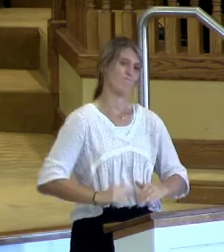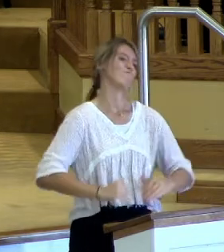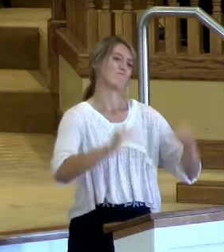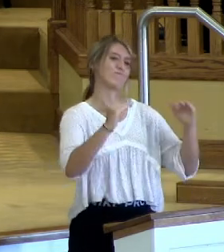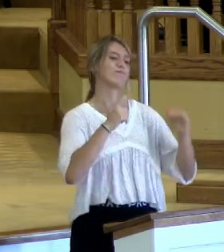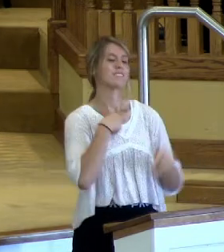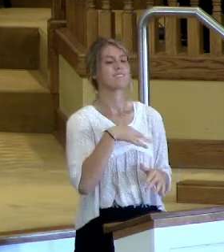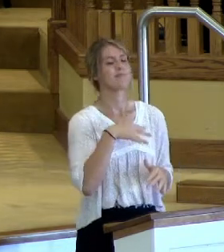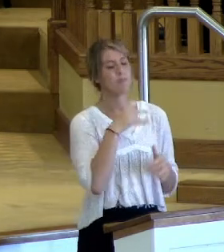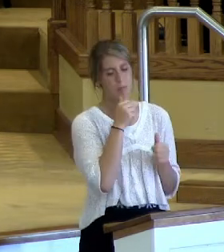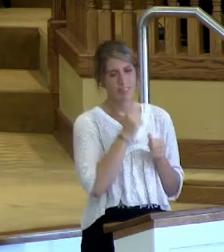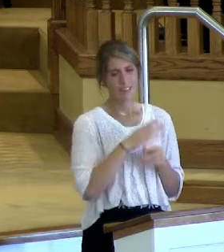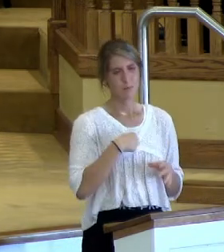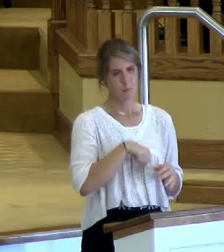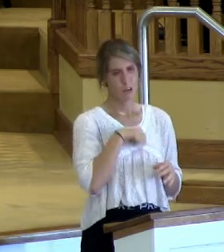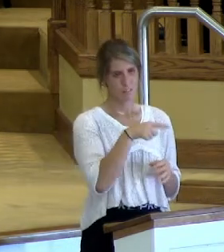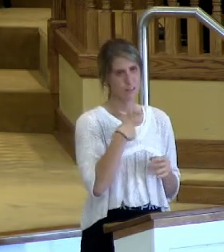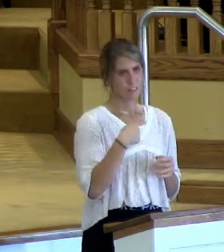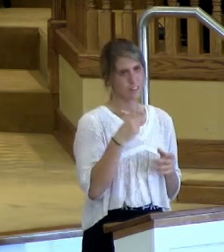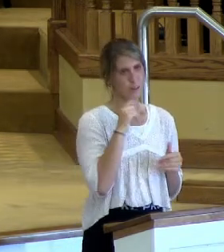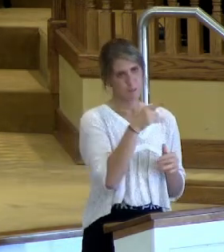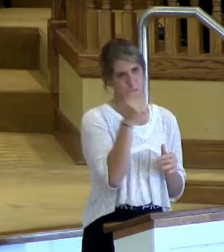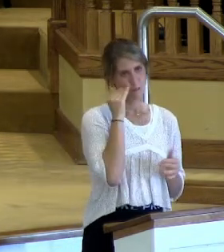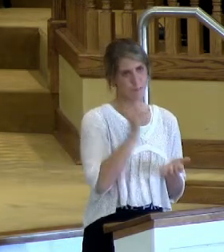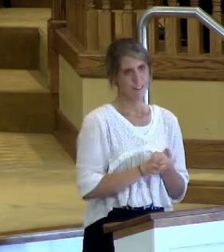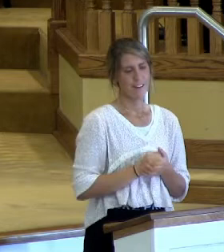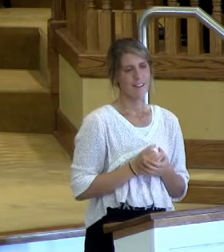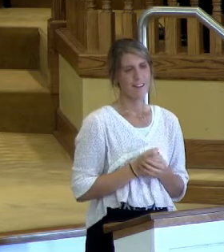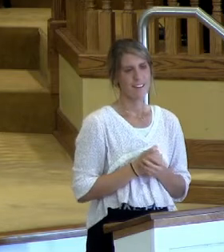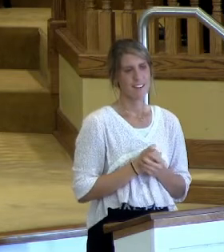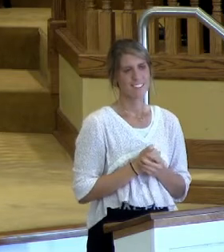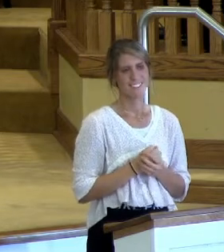you know, it's just a blessing. I'm proud of you guys. I want you to know that I am.